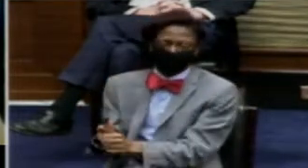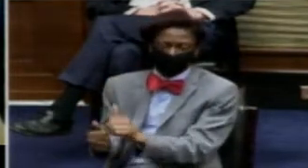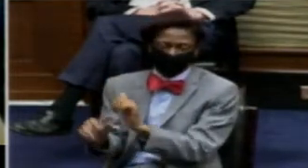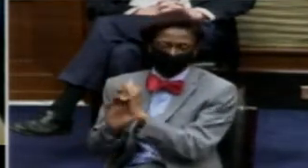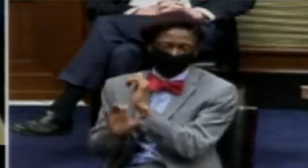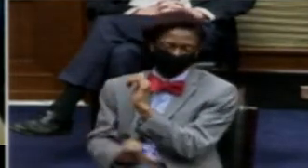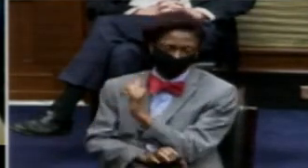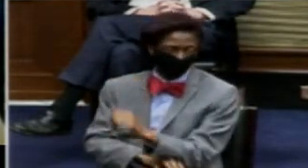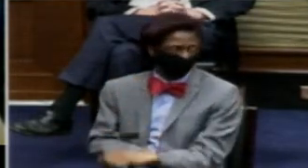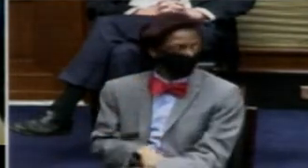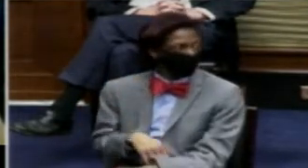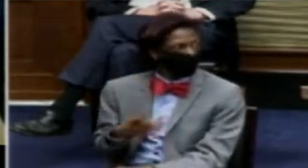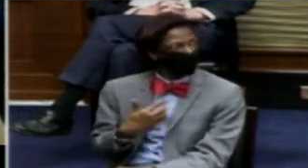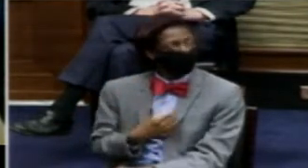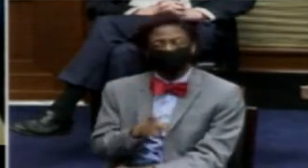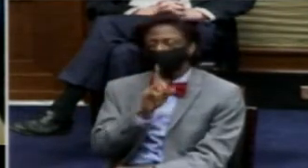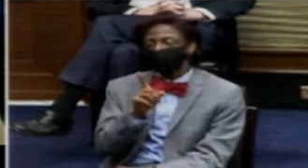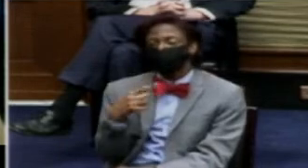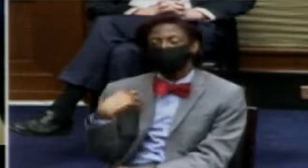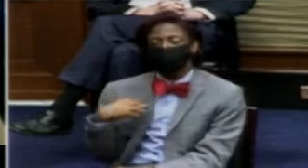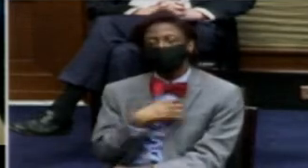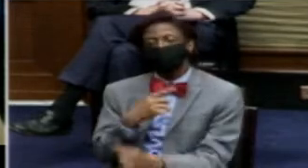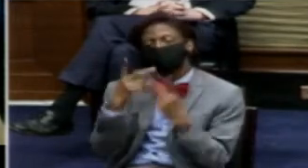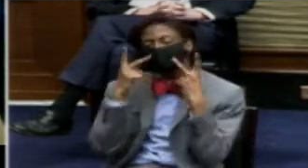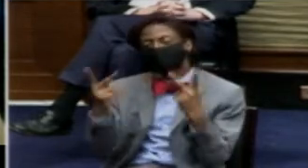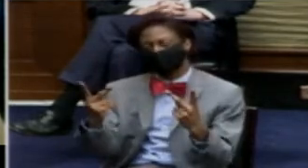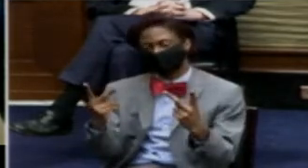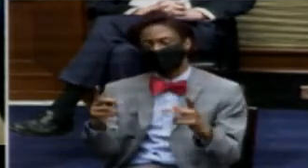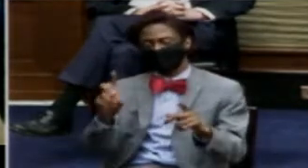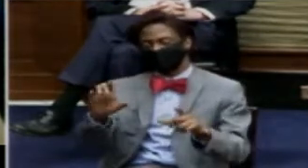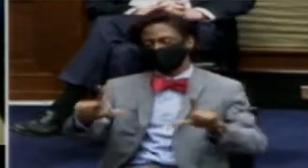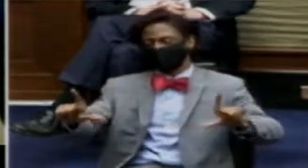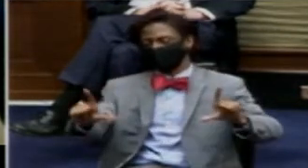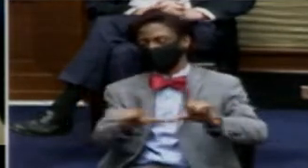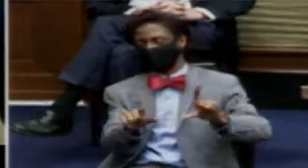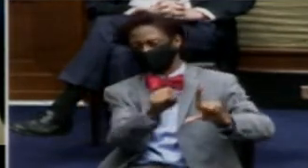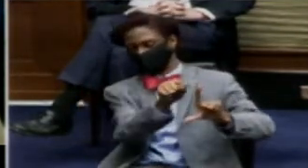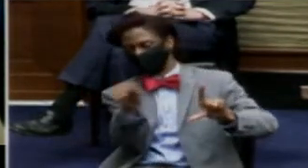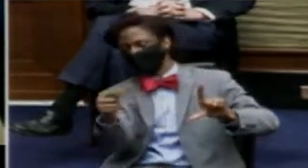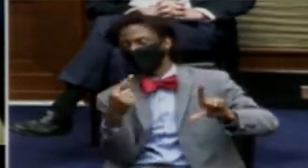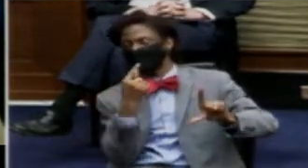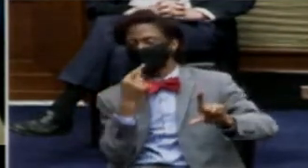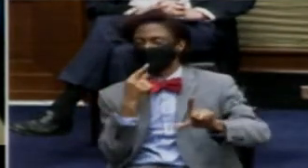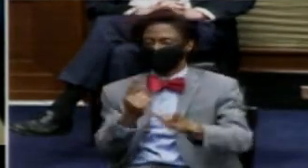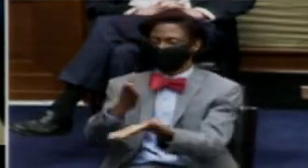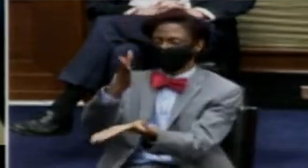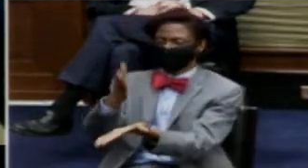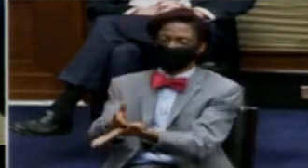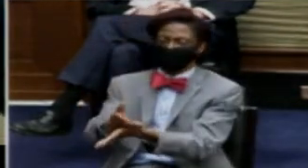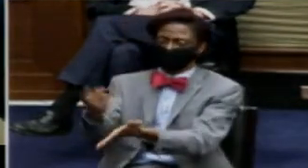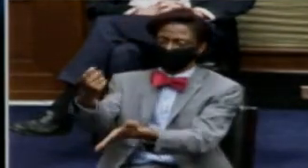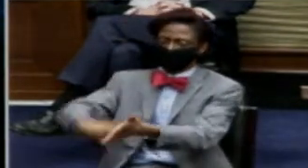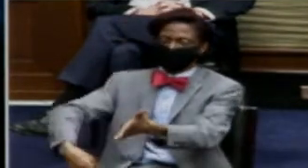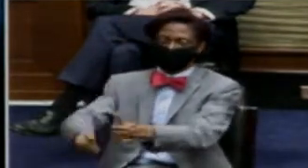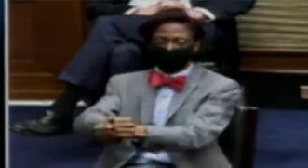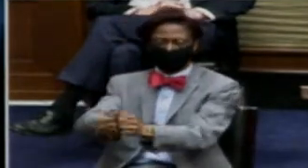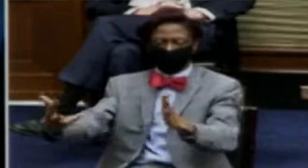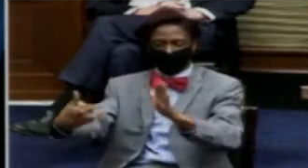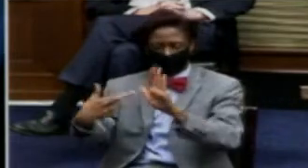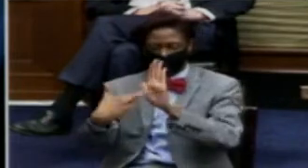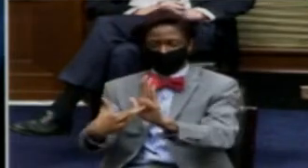I'm sure we've all seen the quote on a DC license plate. It reads, "End taxation without representation."